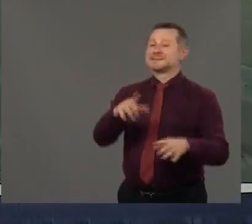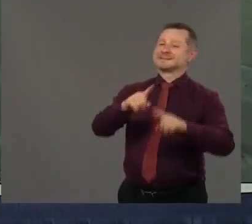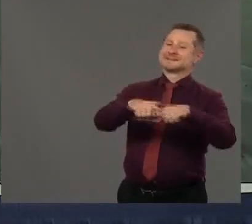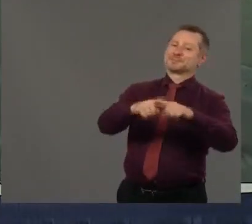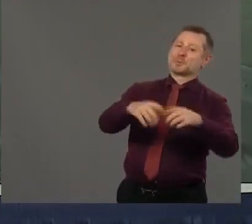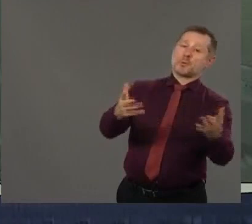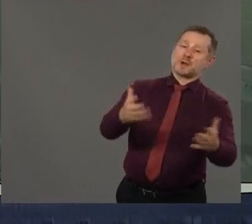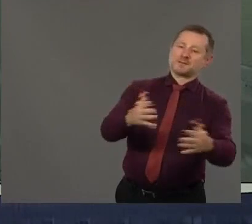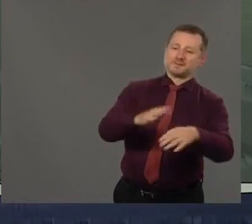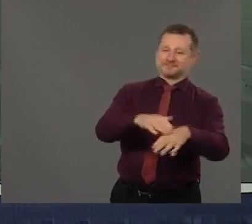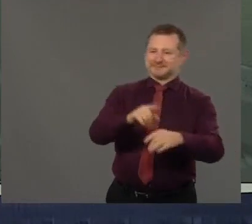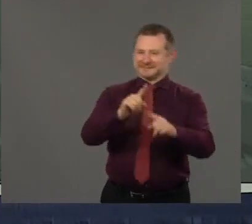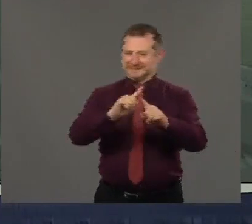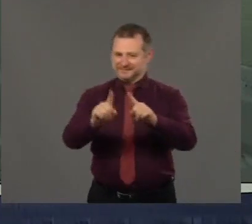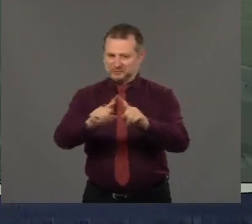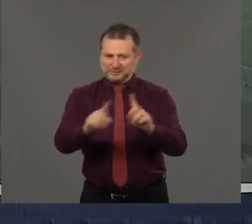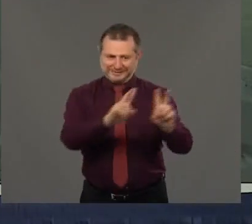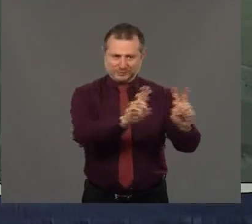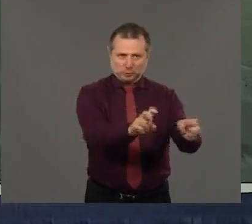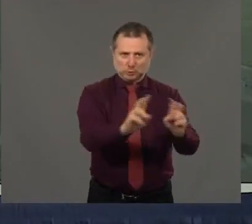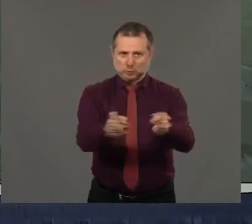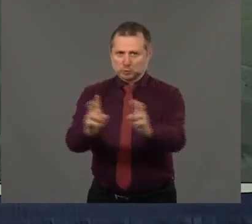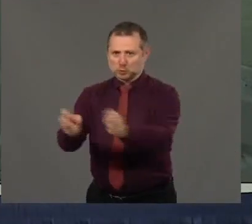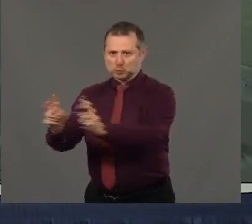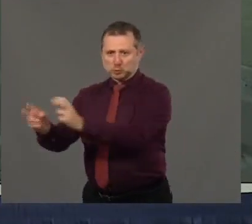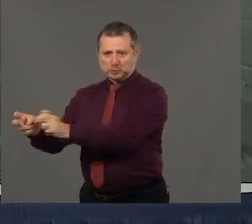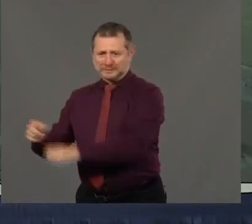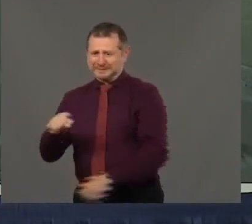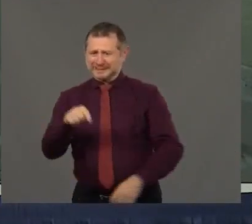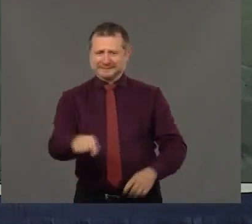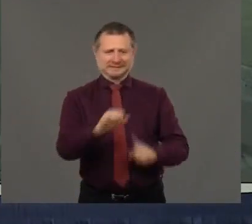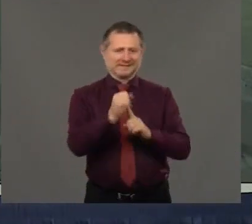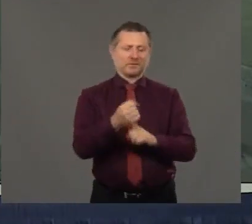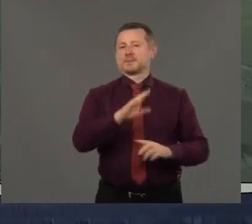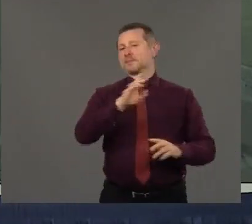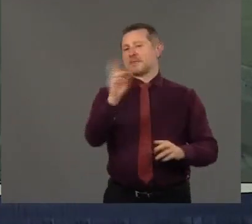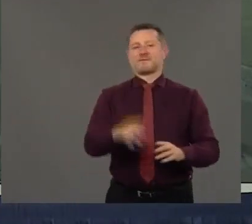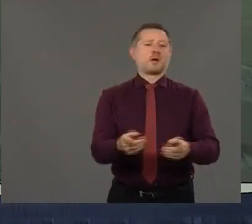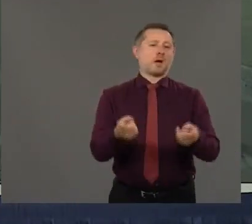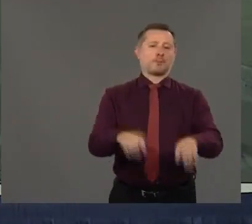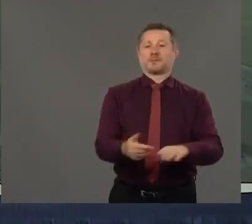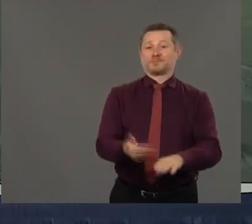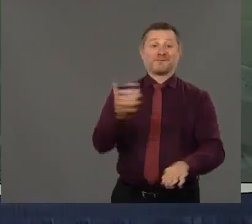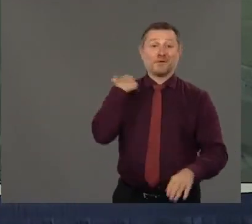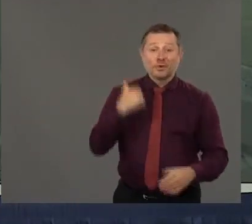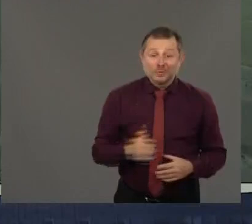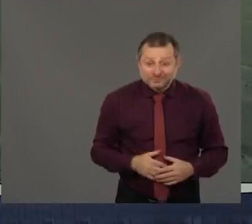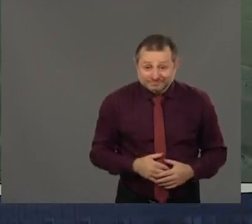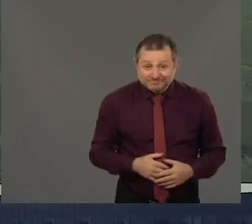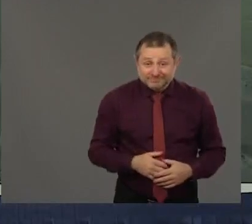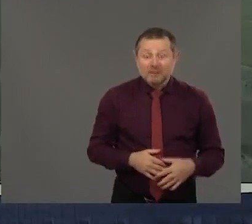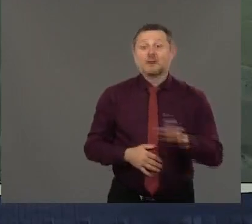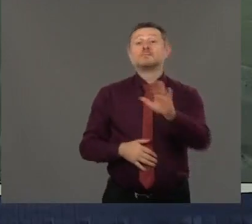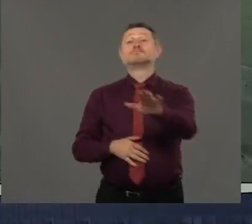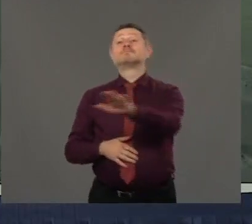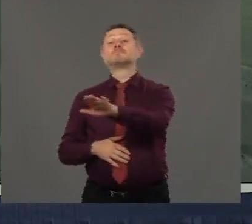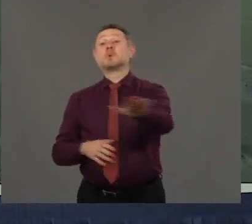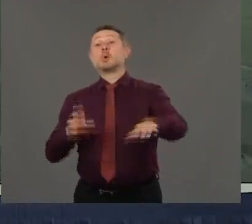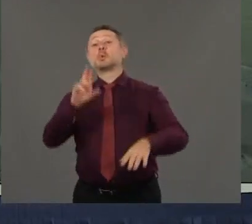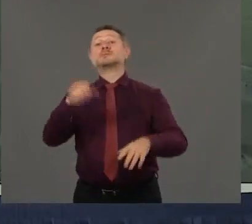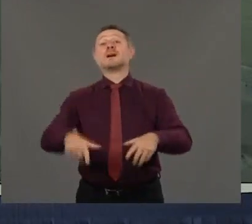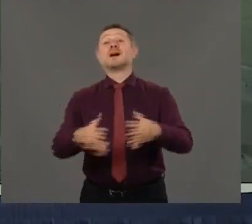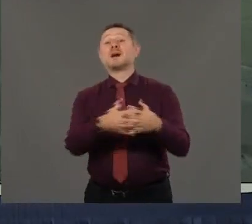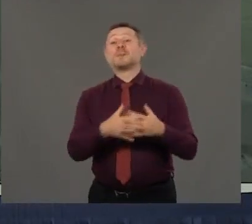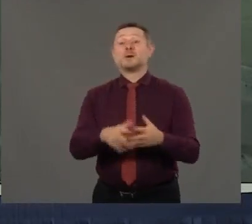of factors. And again, nobody has been here before. So literally, this nation, this state,